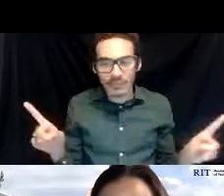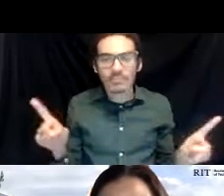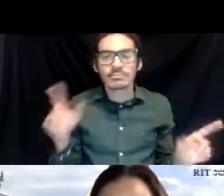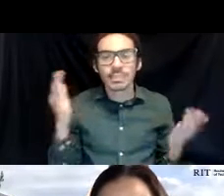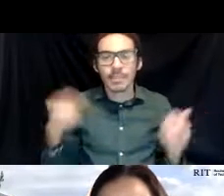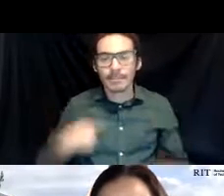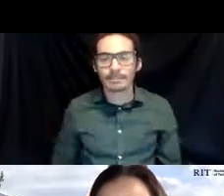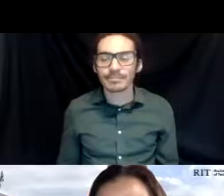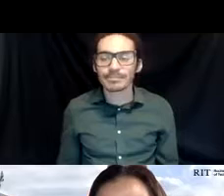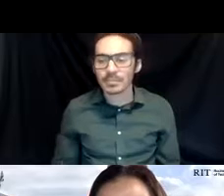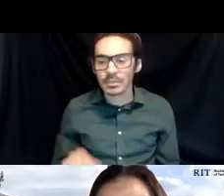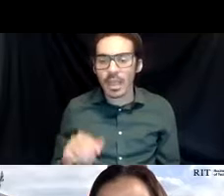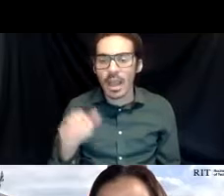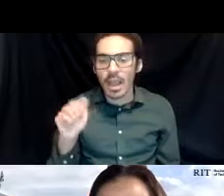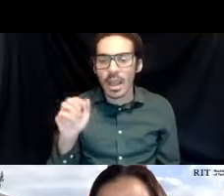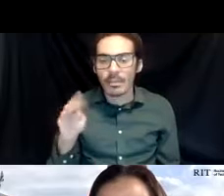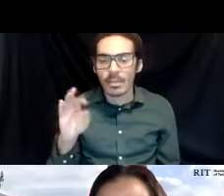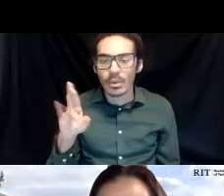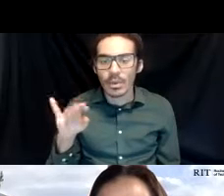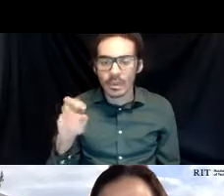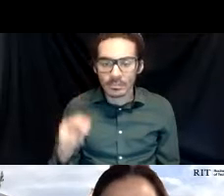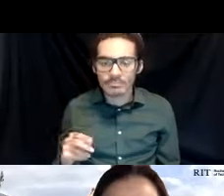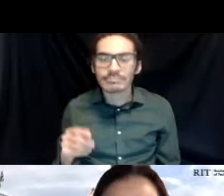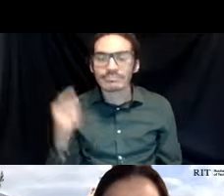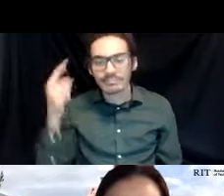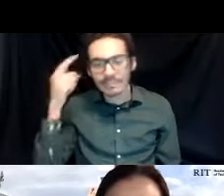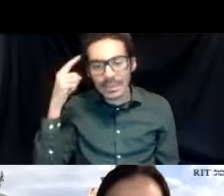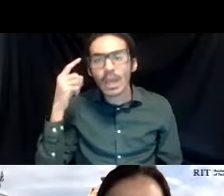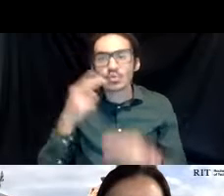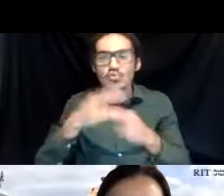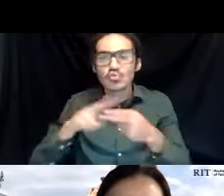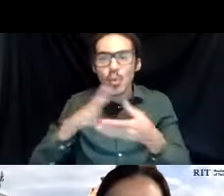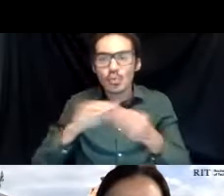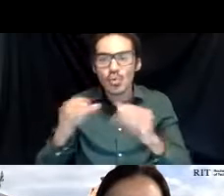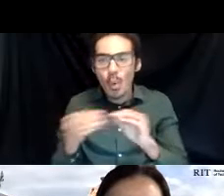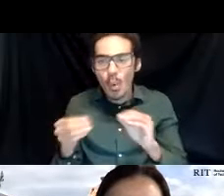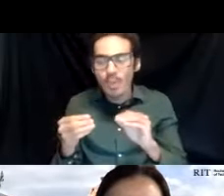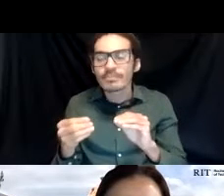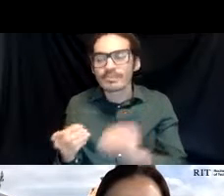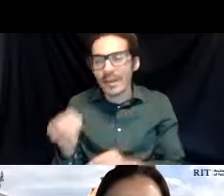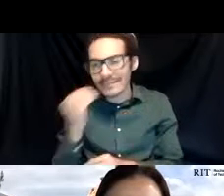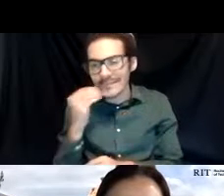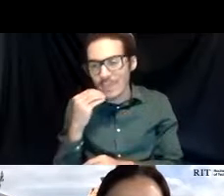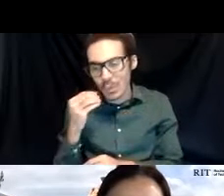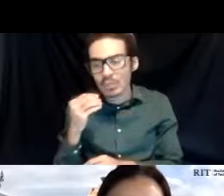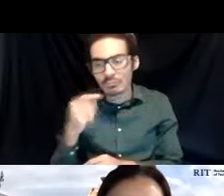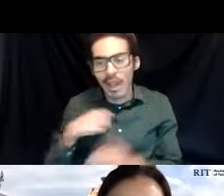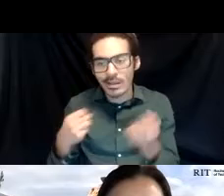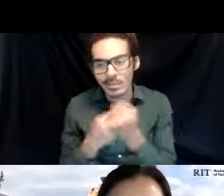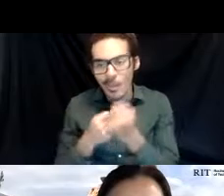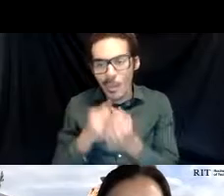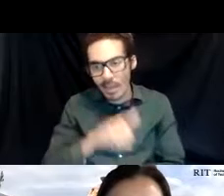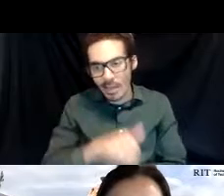Yeah, I think in short stories, food, absolutely, I would second that. I think